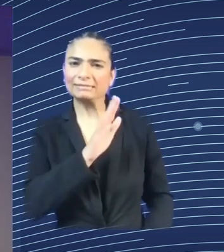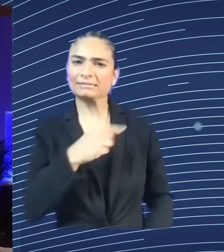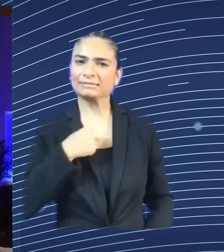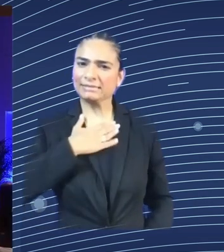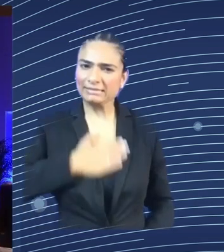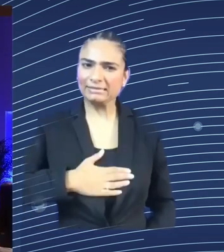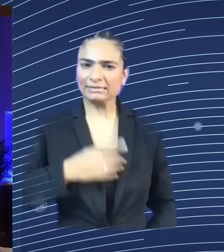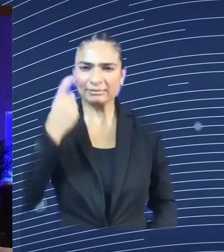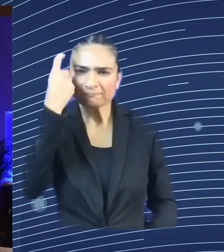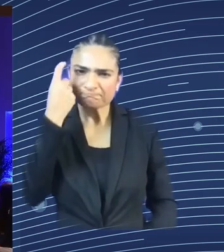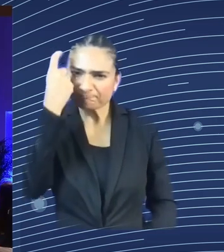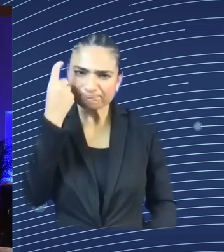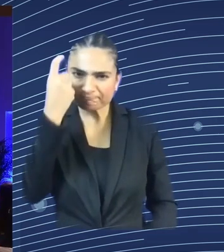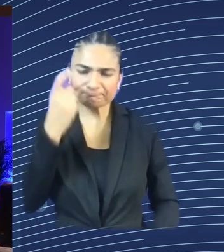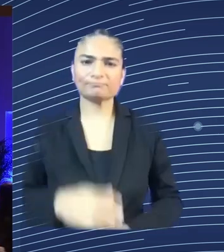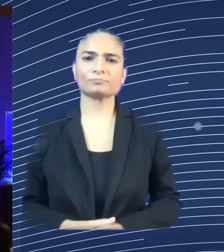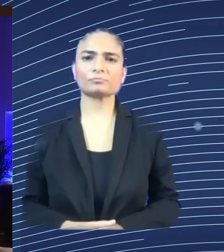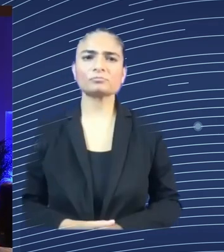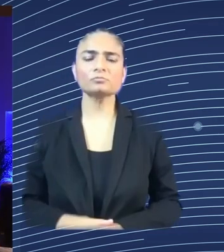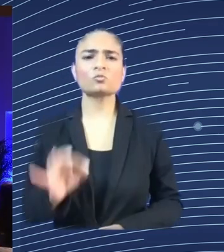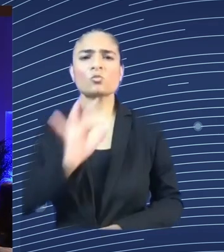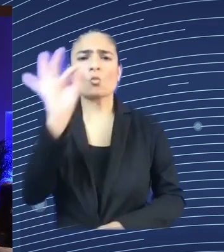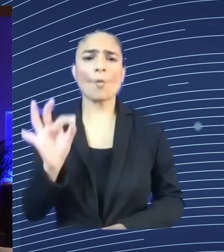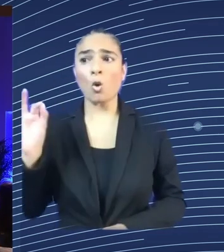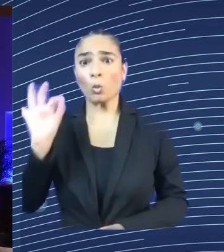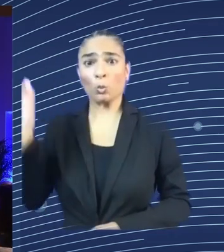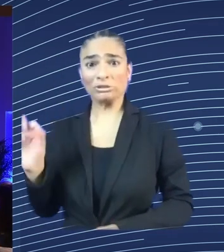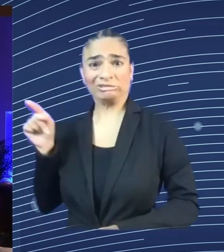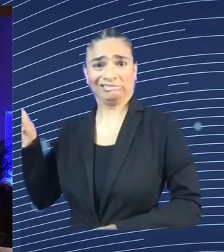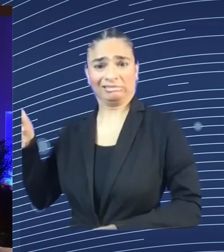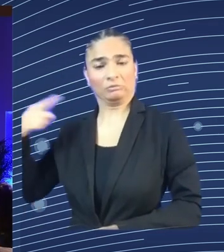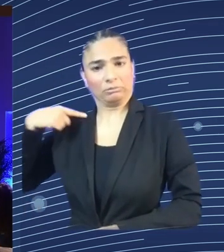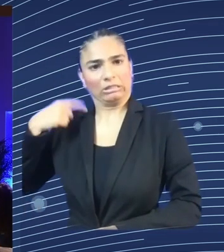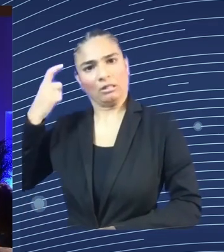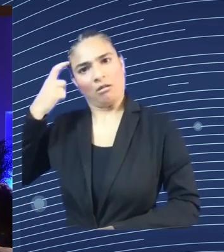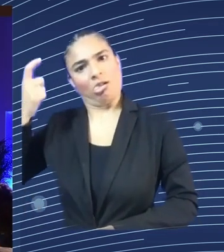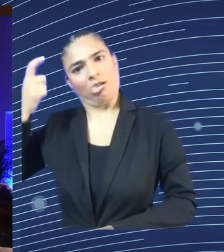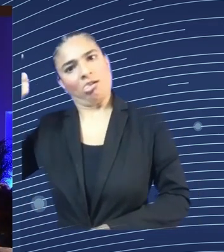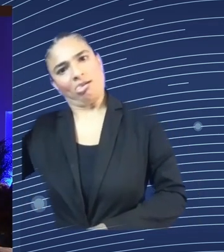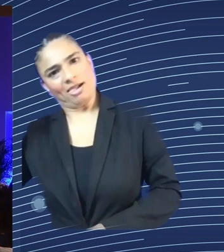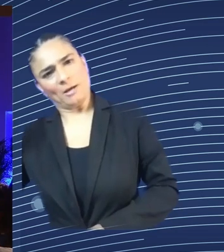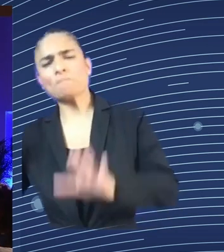room. I'll take the gentleman over there. Yes, that's you.